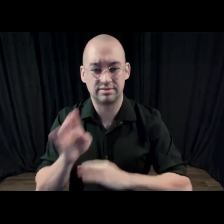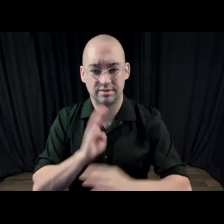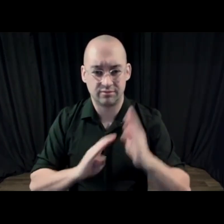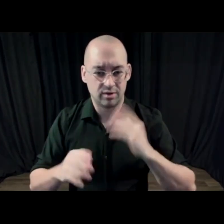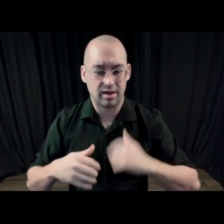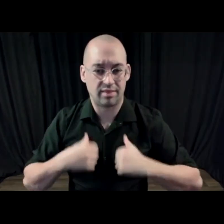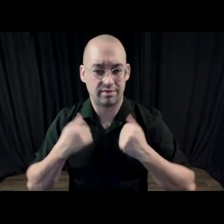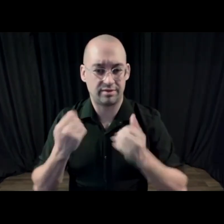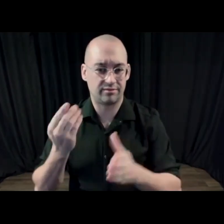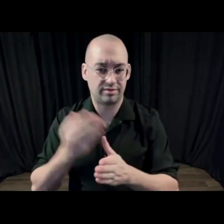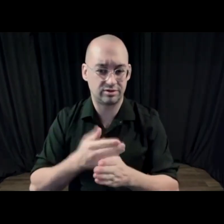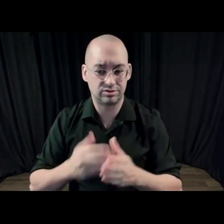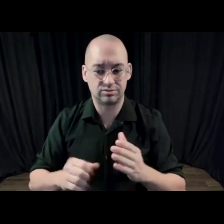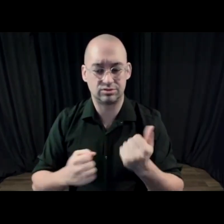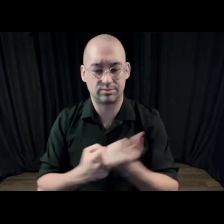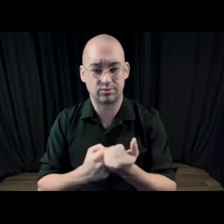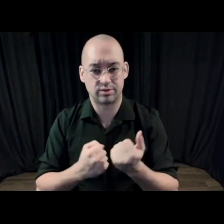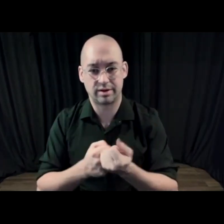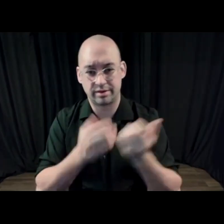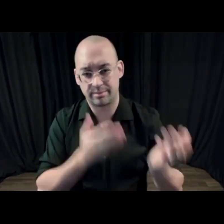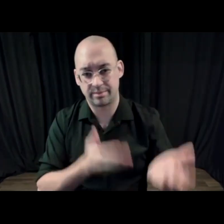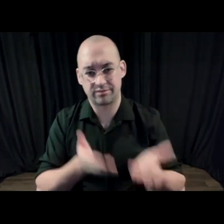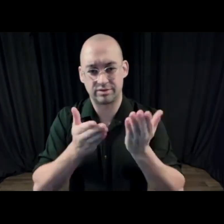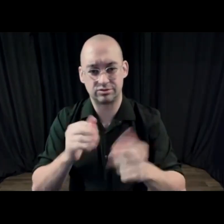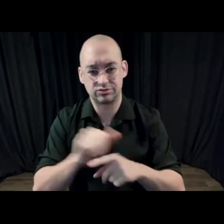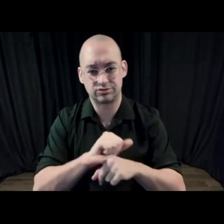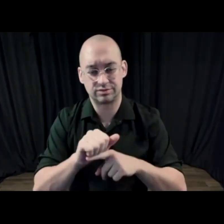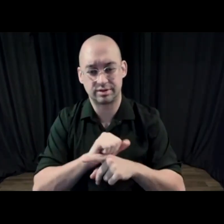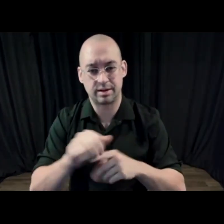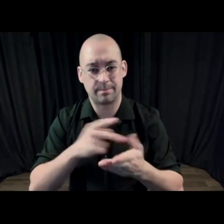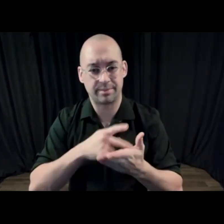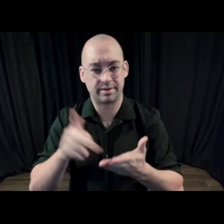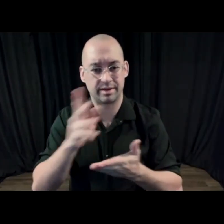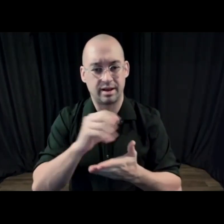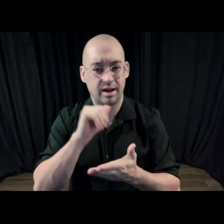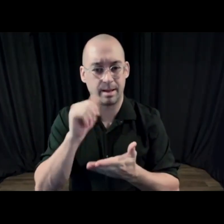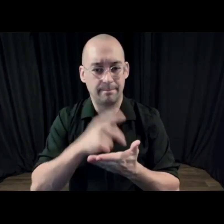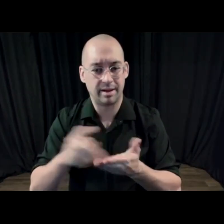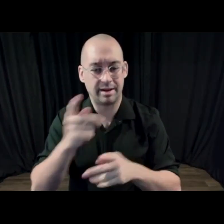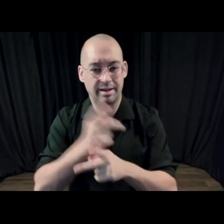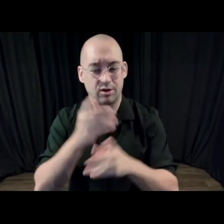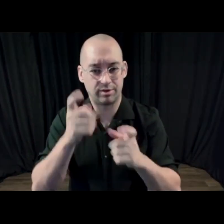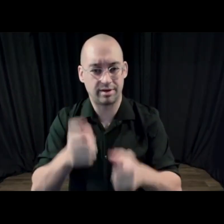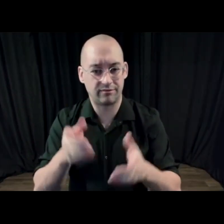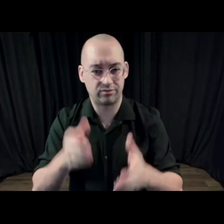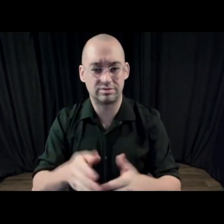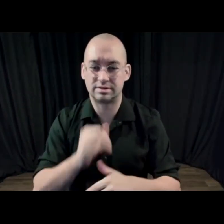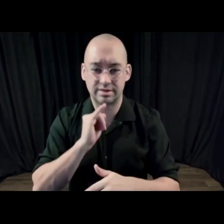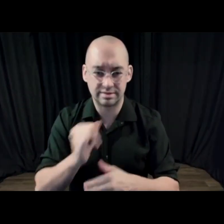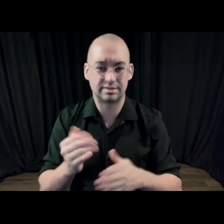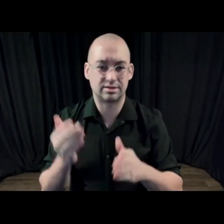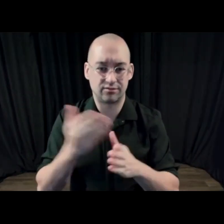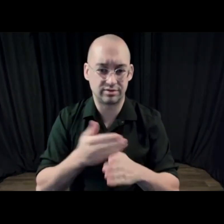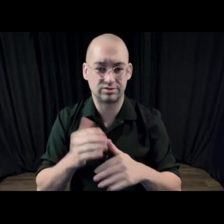intervention. Supporting and uplifting and training paid and unpaid caregivers is a behavioral health intervention. And